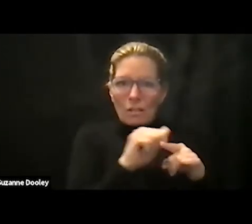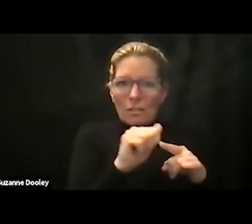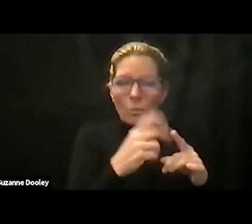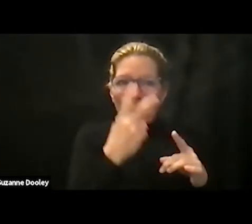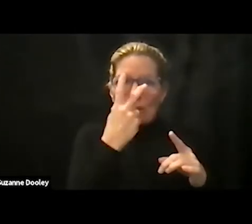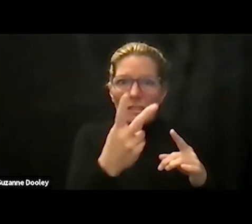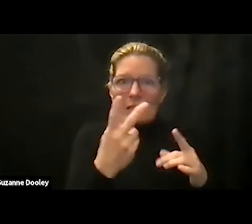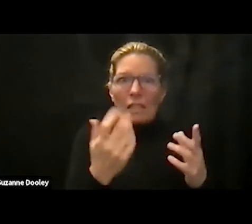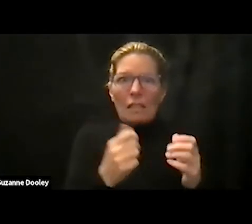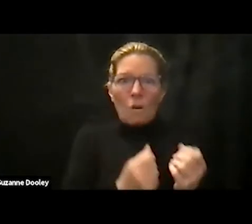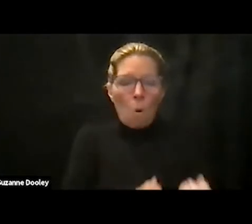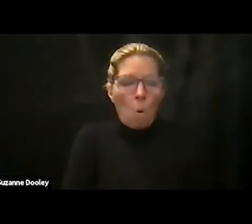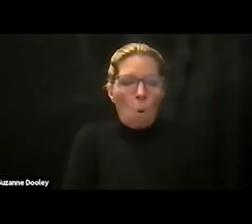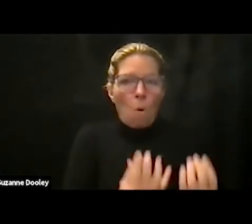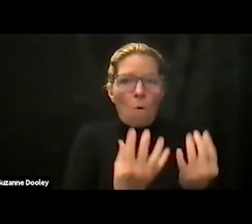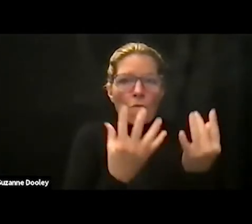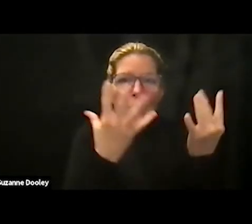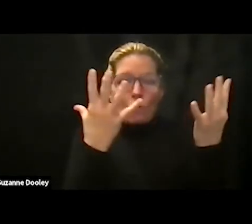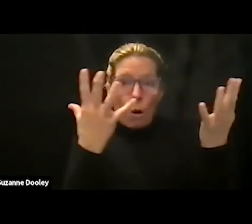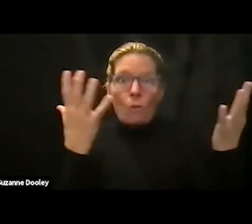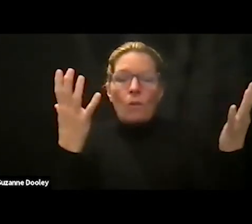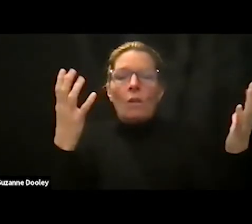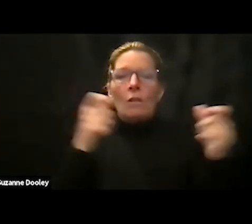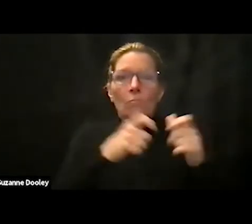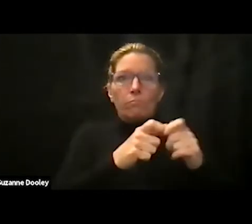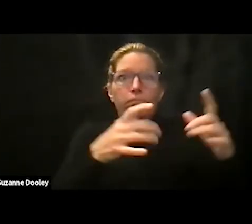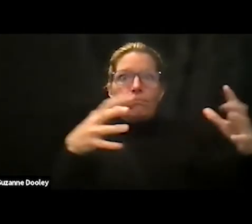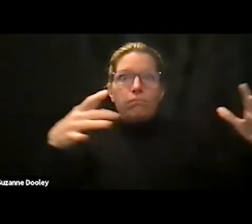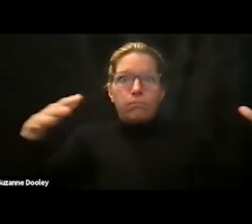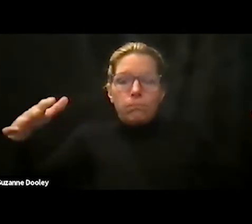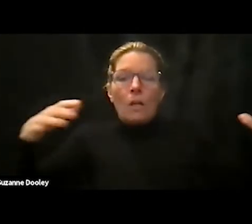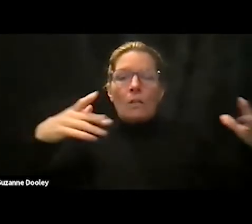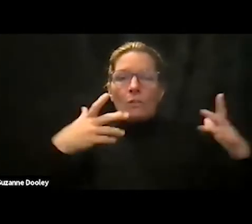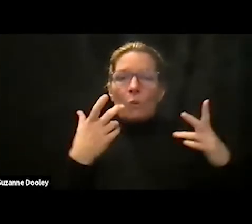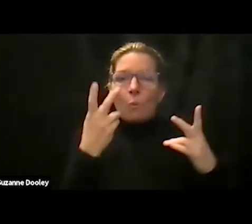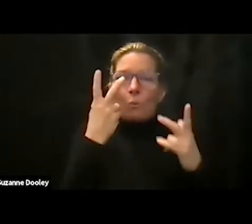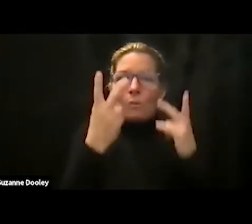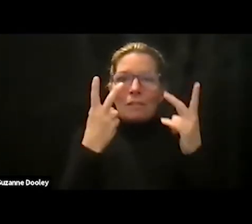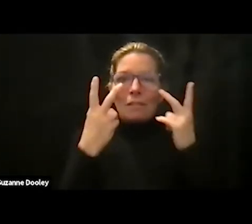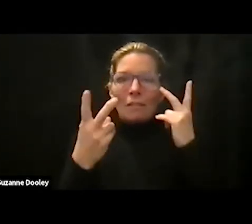seeing this overgrowth, right? And so that has really resulted in